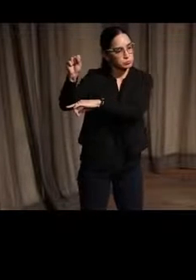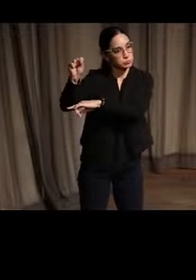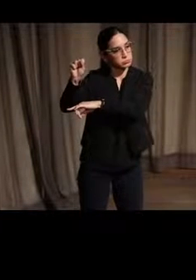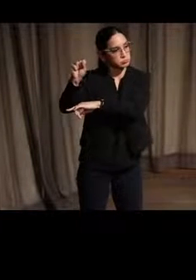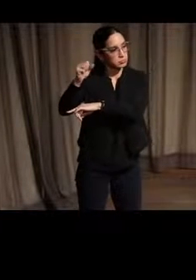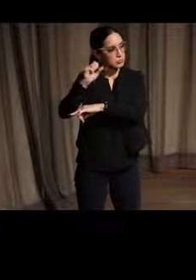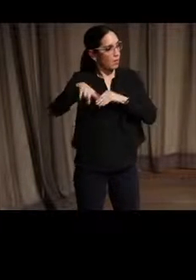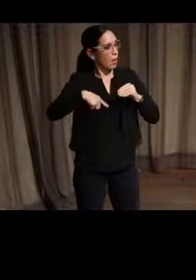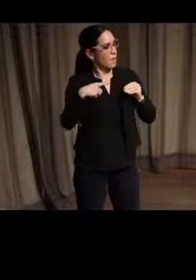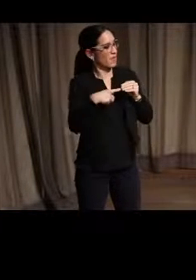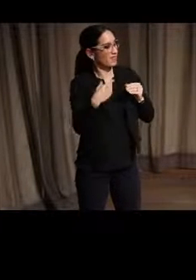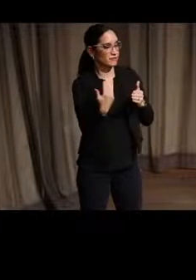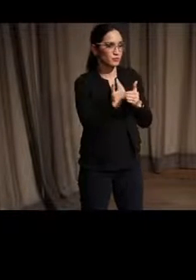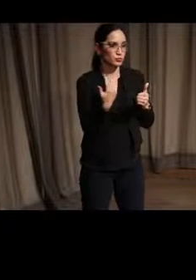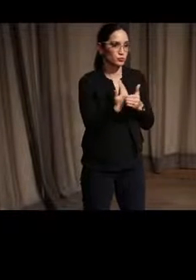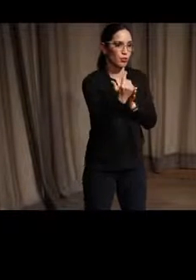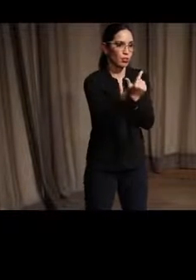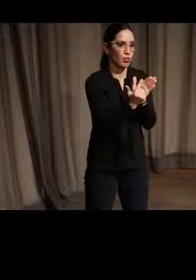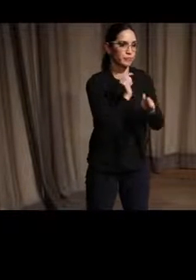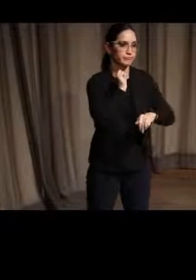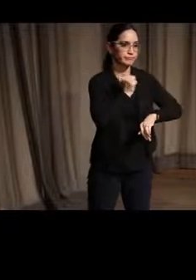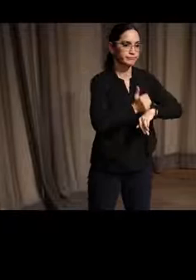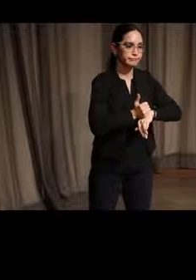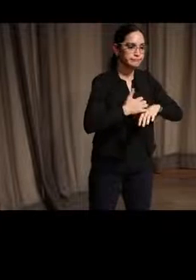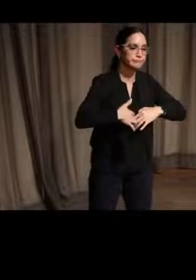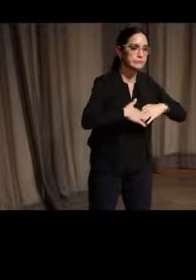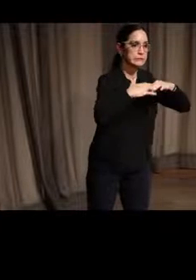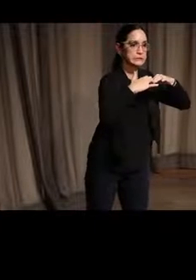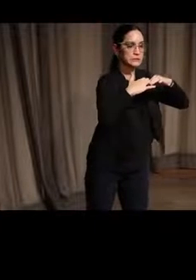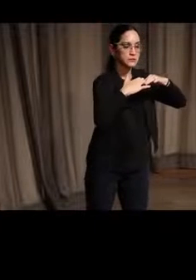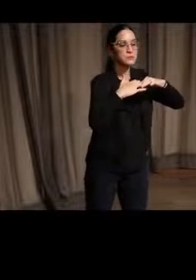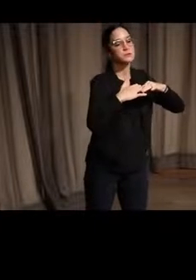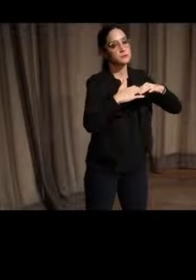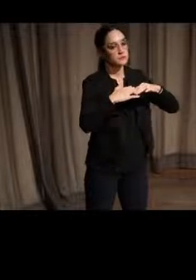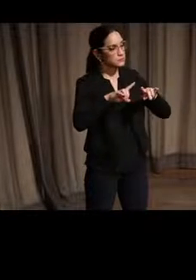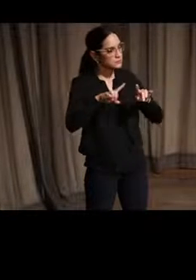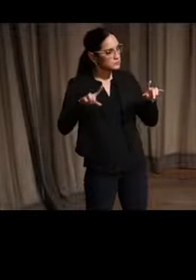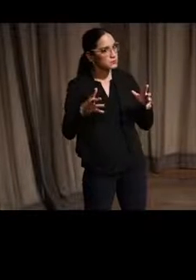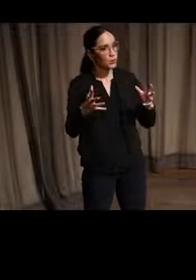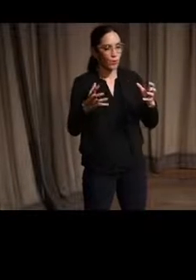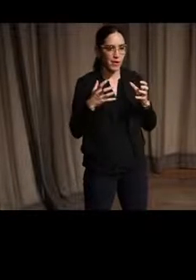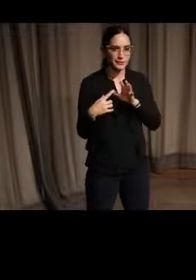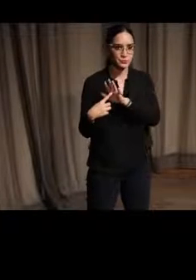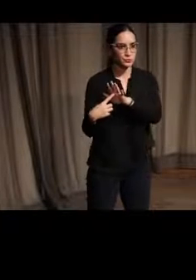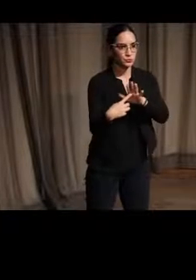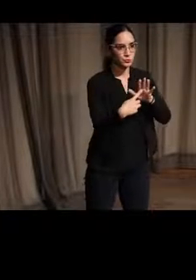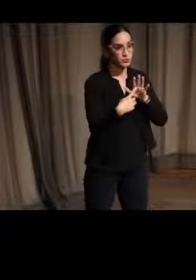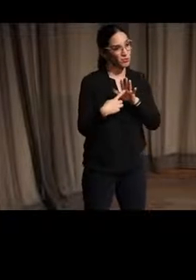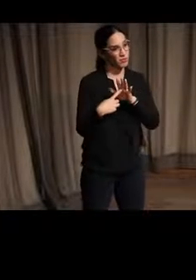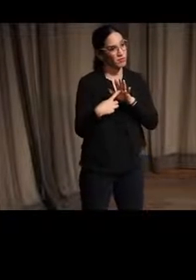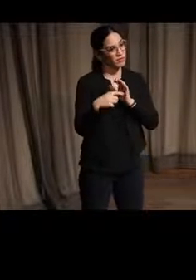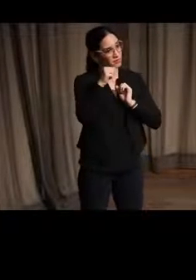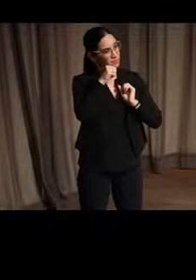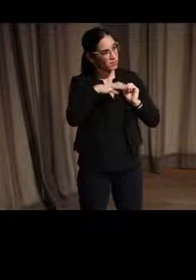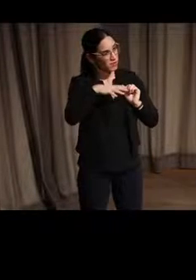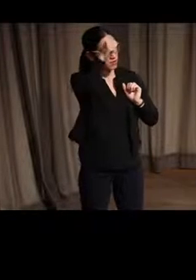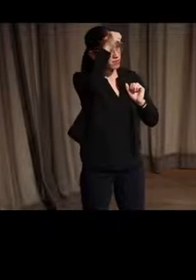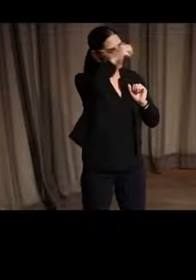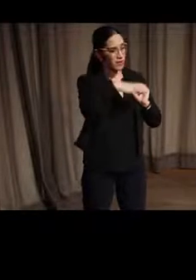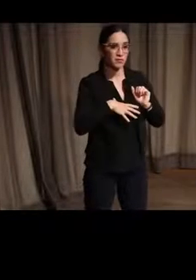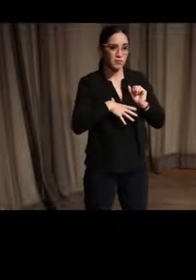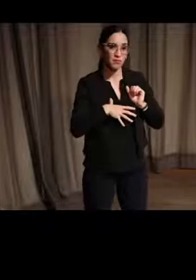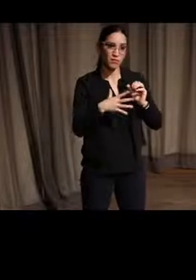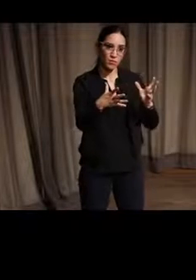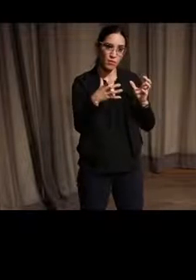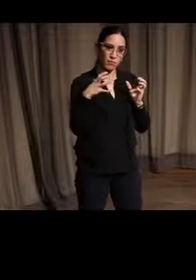to kind of rally women, to galvanize women and men who are pro-choice and who believe this. I